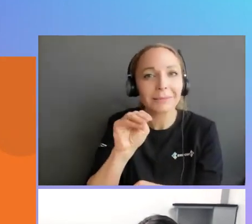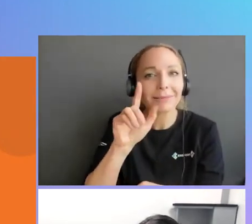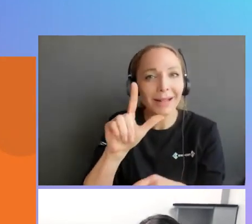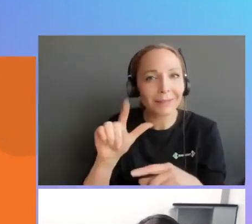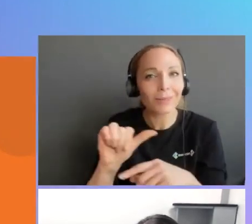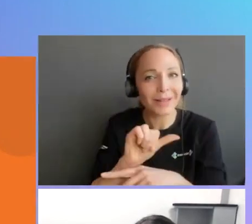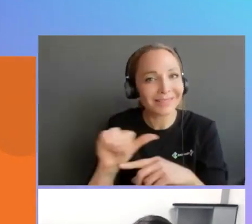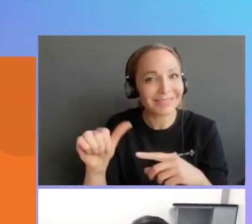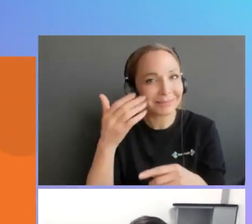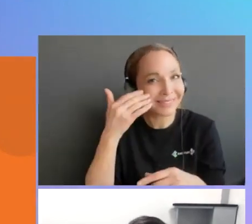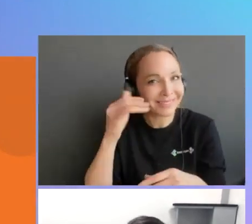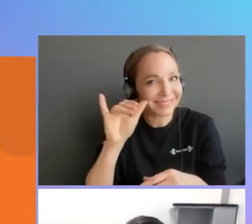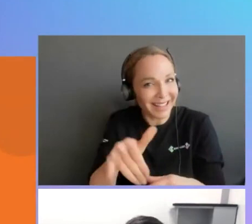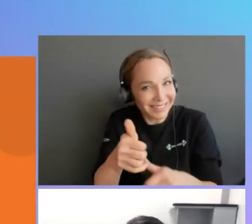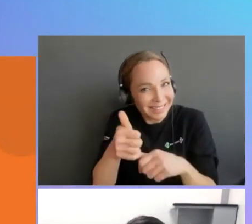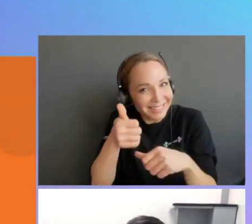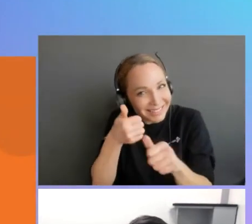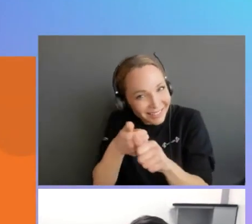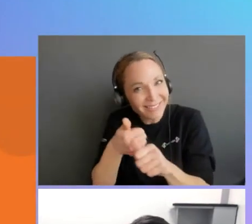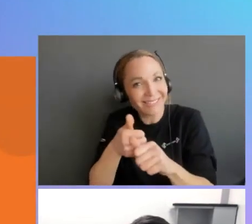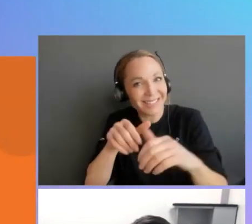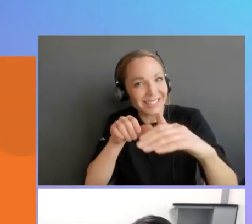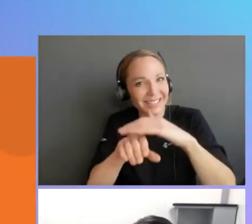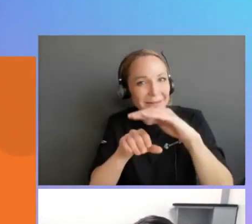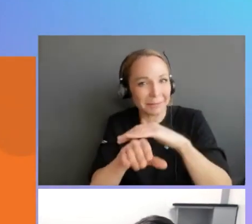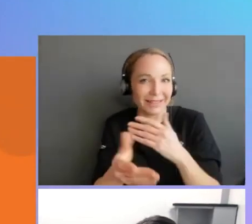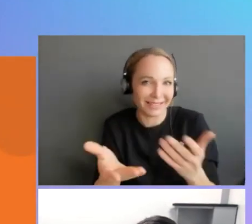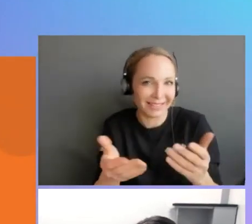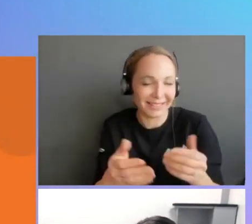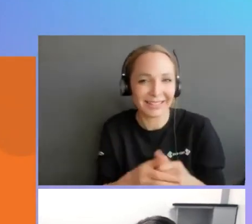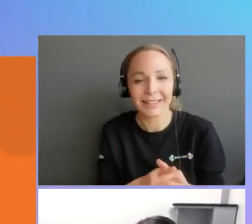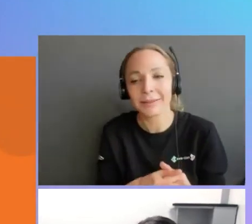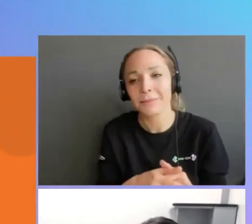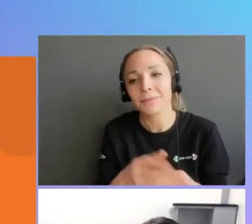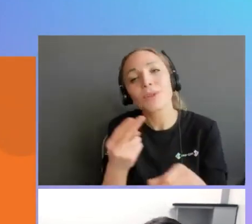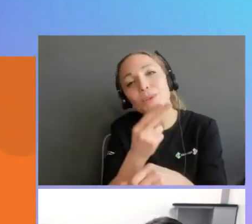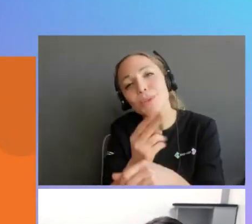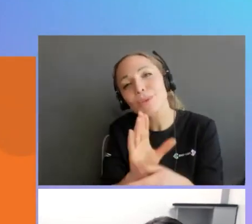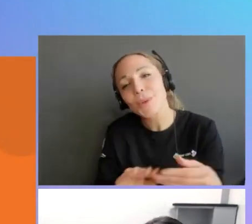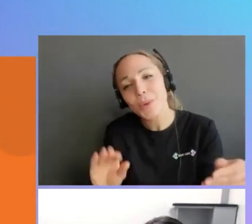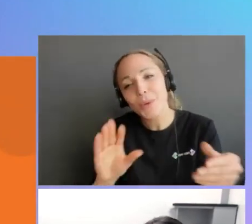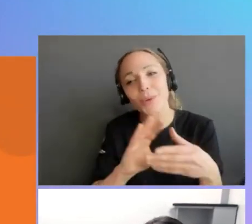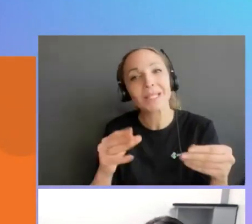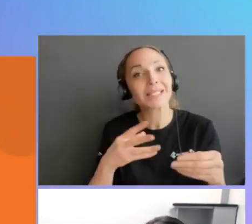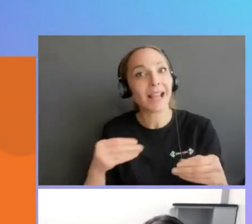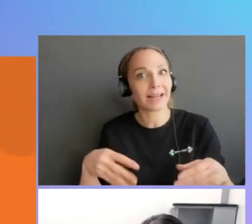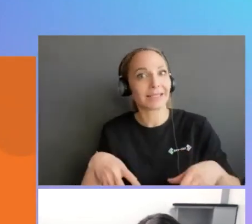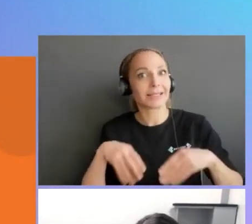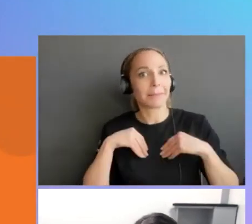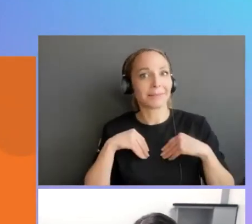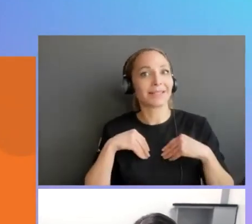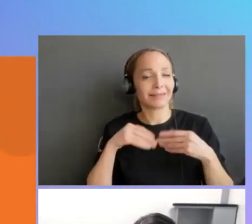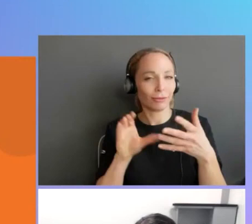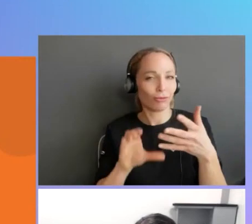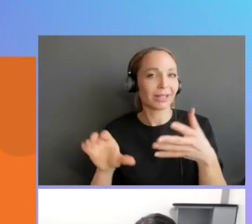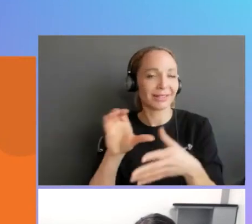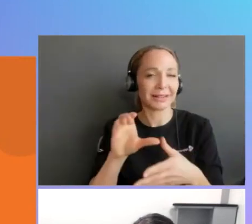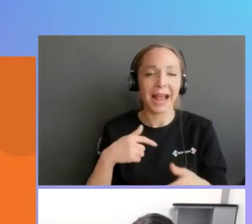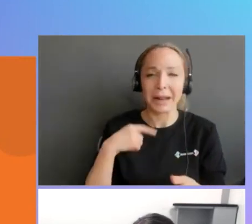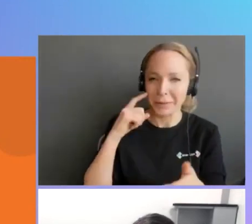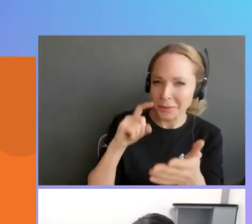User stories and acceptance criteria. So I've noticed a trend where development crews tend to